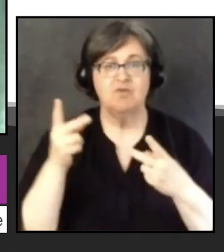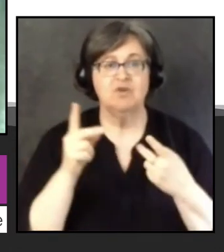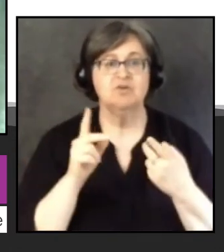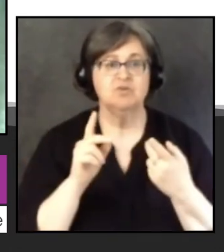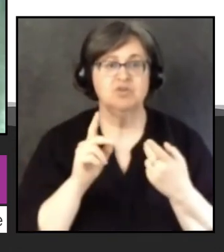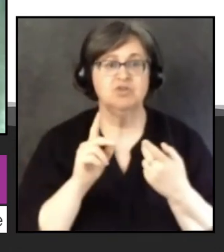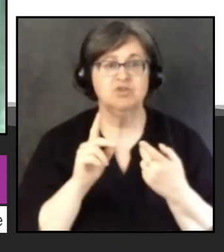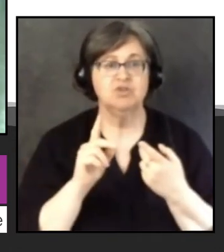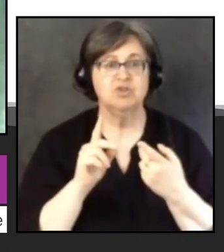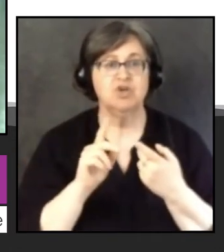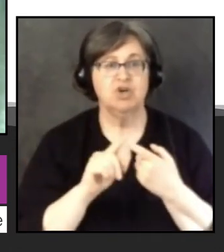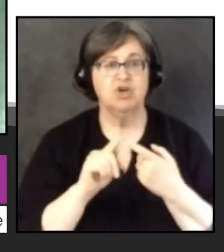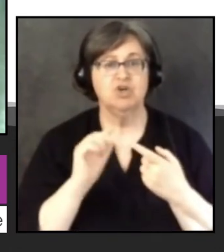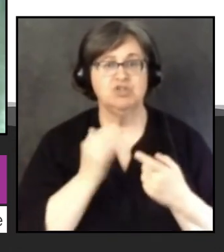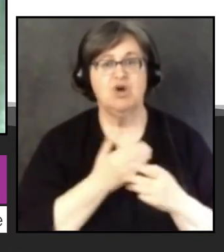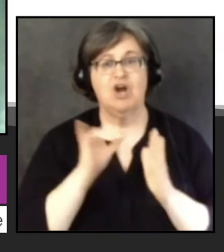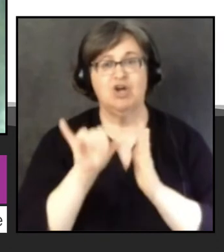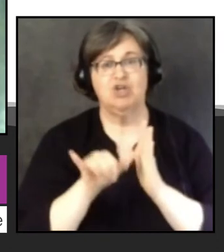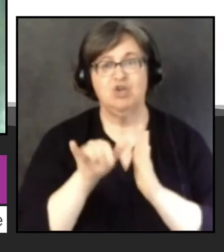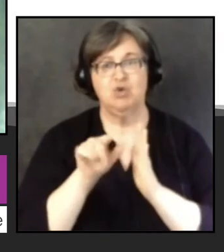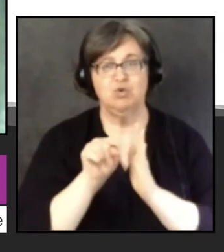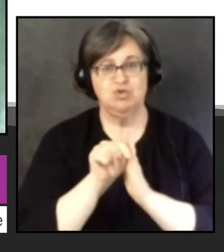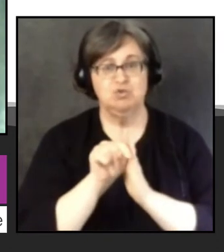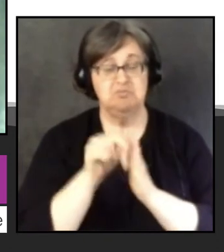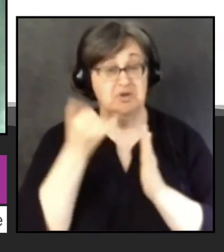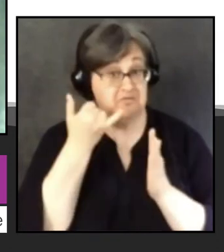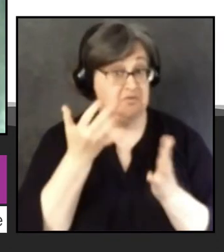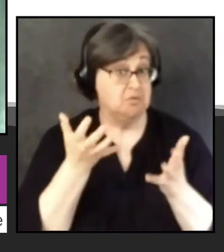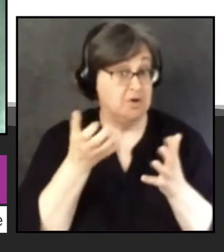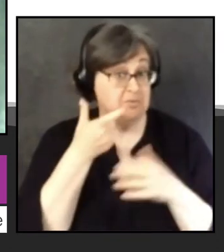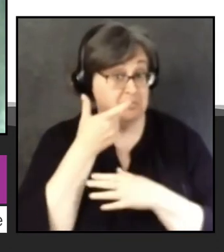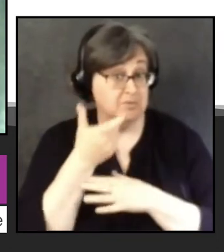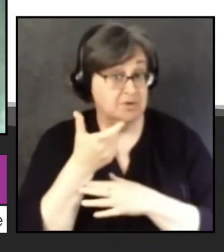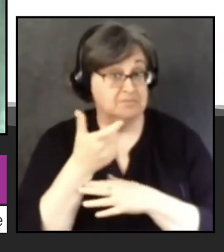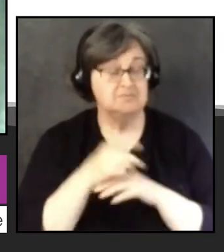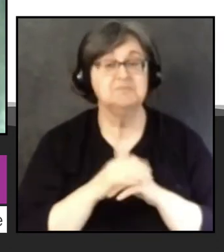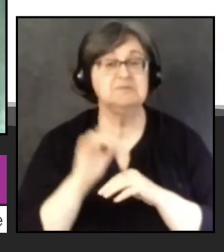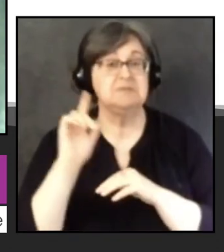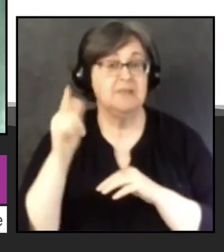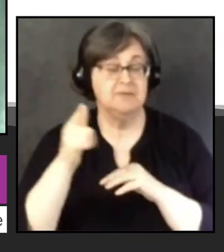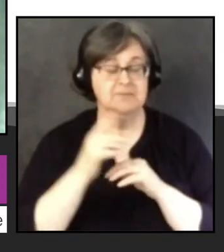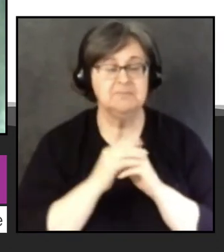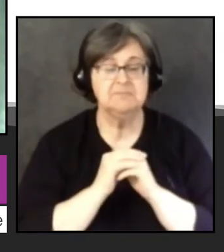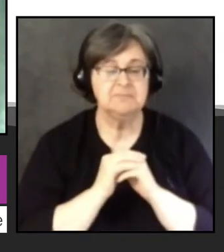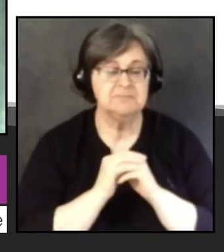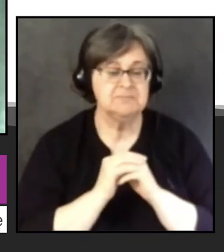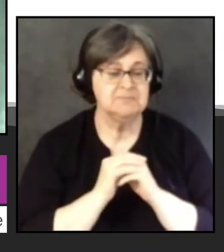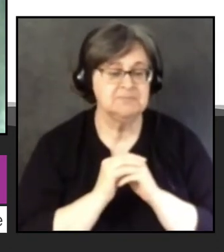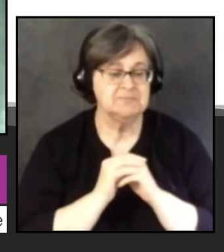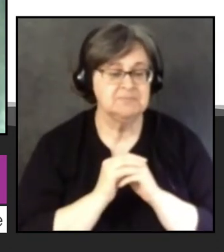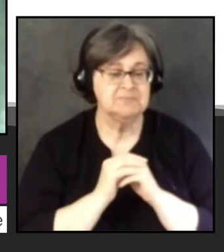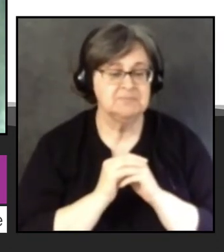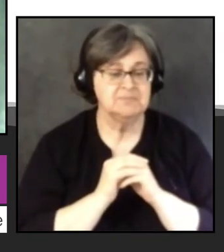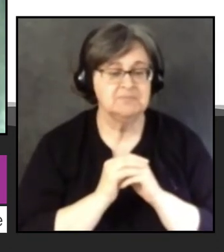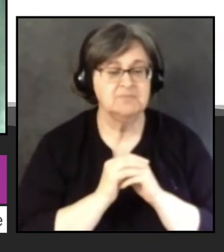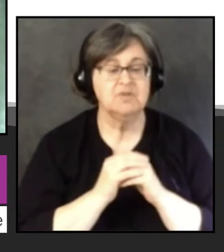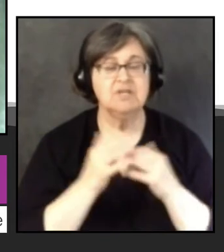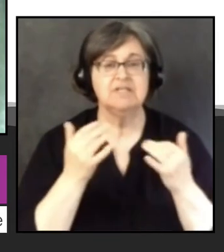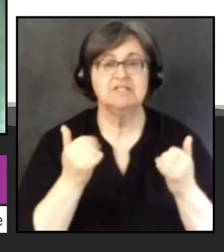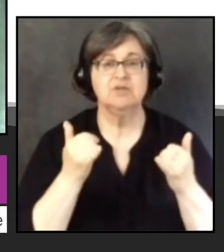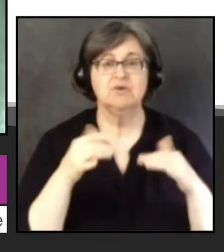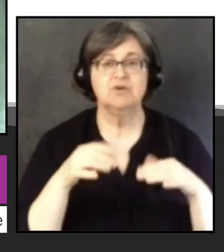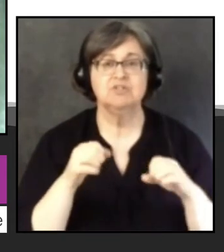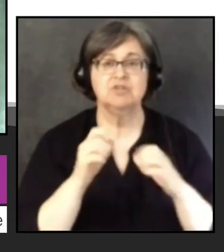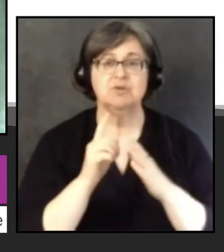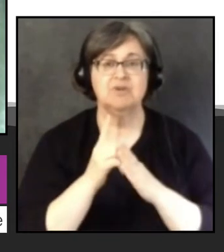will be uploaded to our YouTube channel if you're interested in reference afterwards. I'd like to take a moment